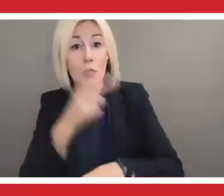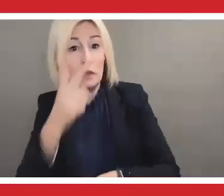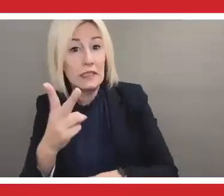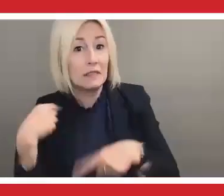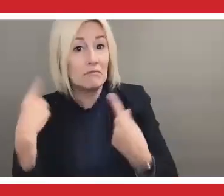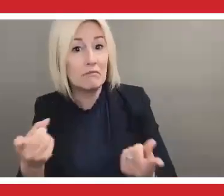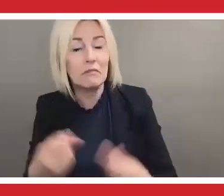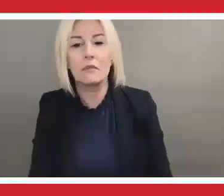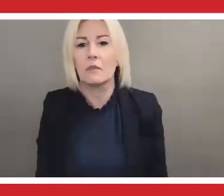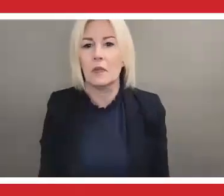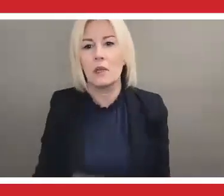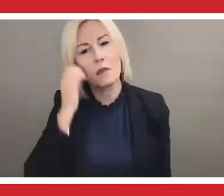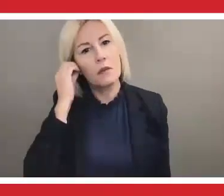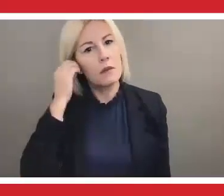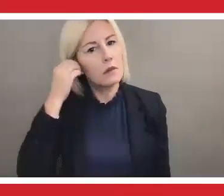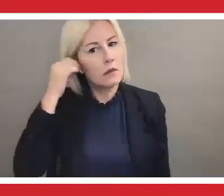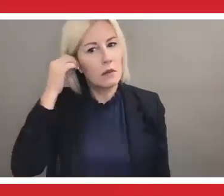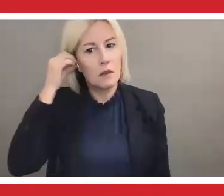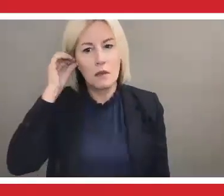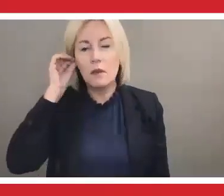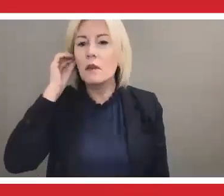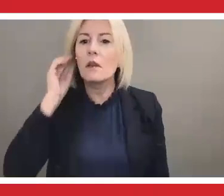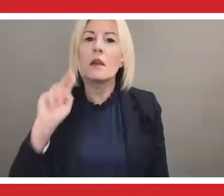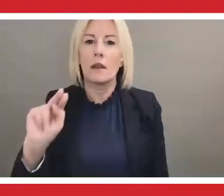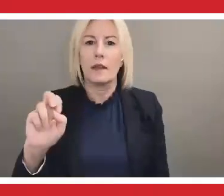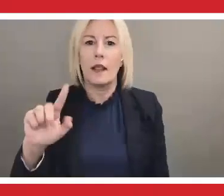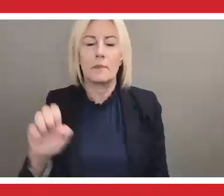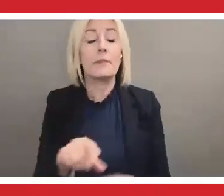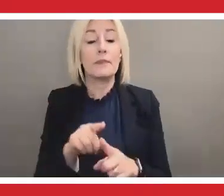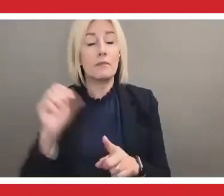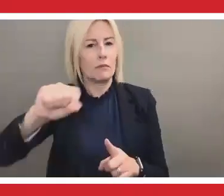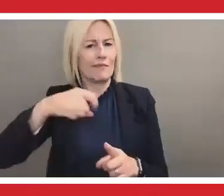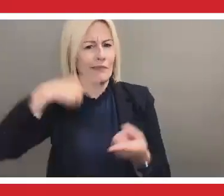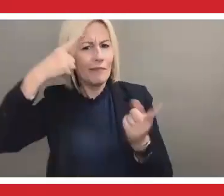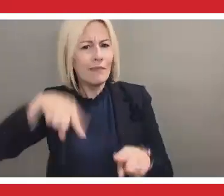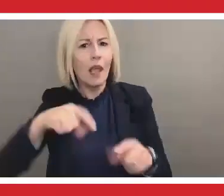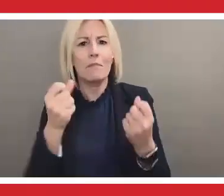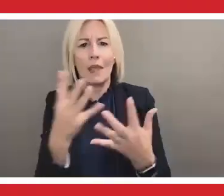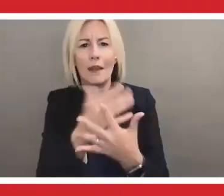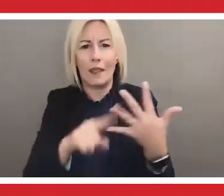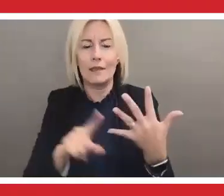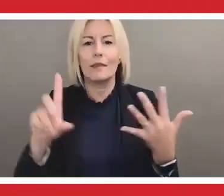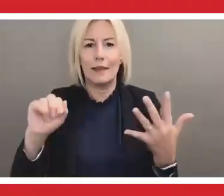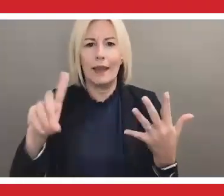Thank you. I have to agree with David actually on many things here, because I think the biggest lesson from